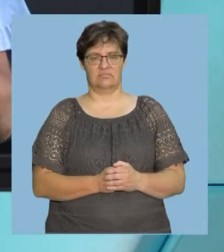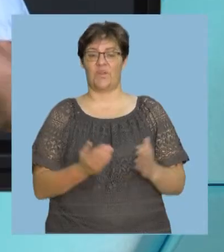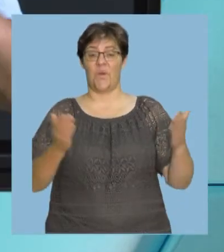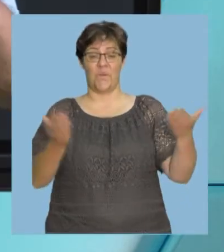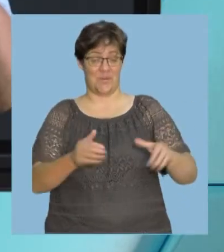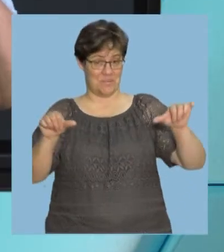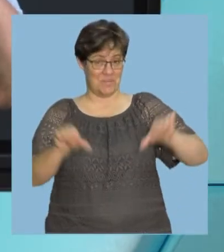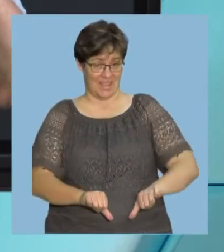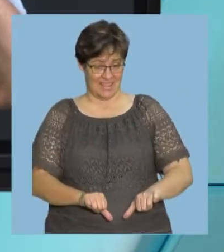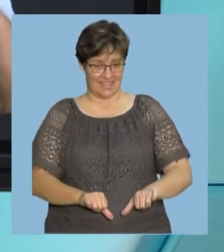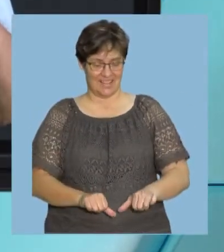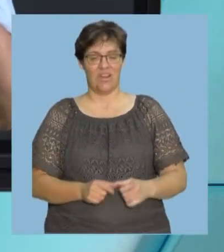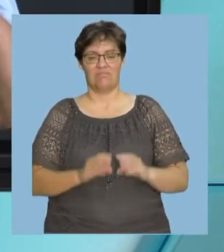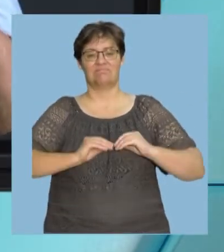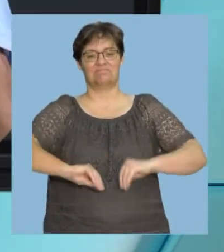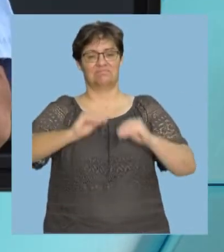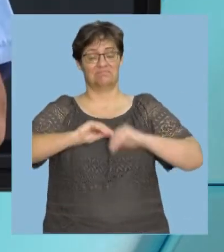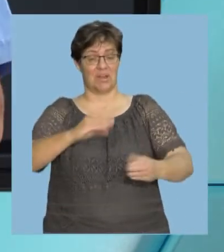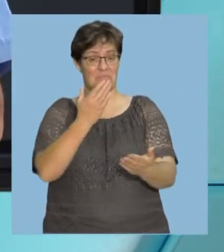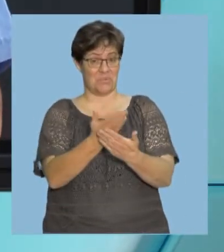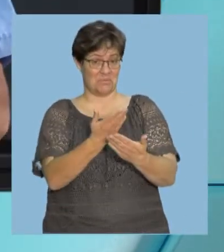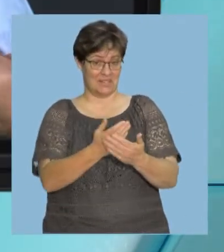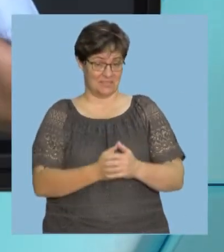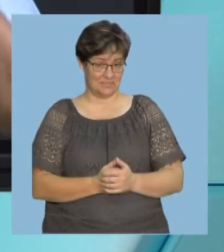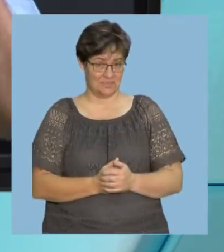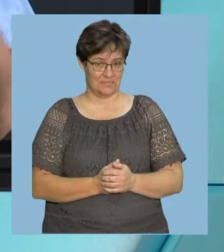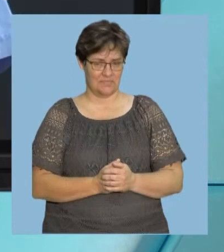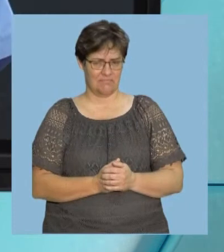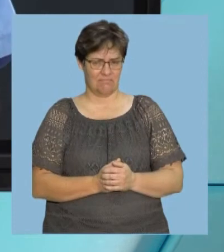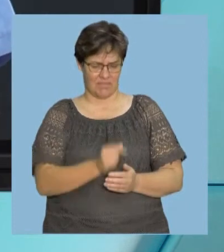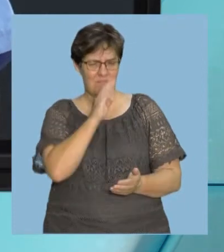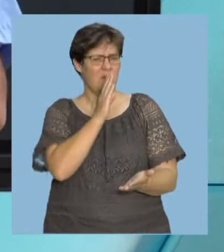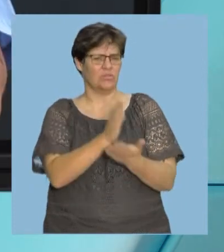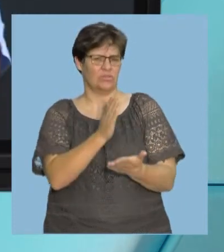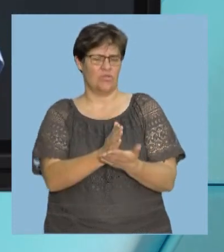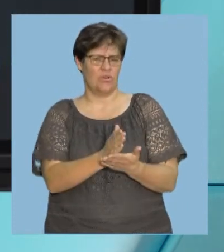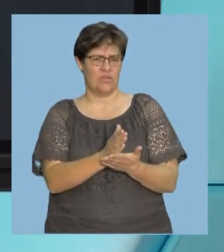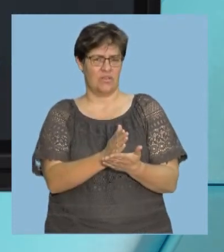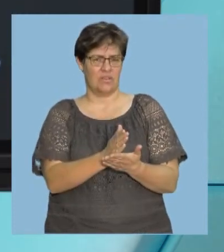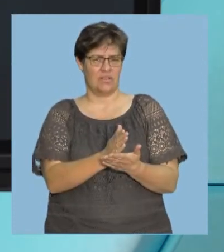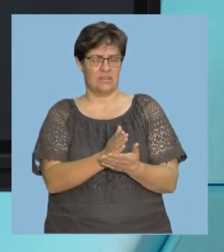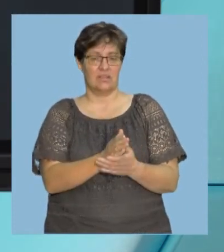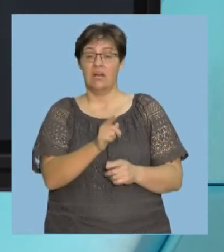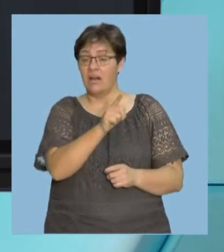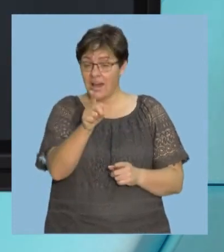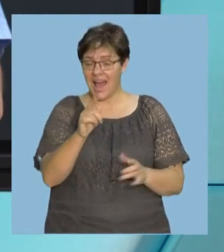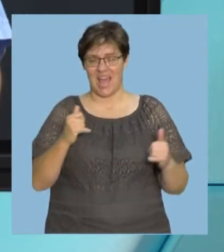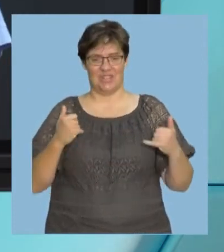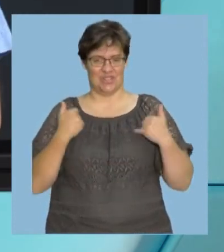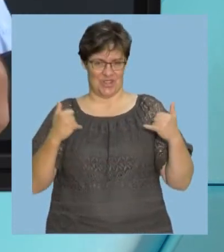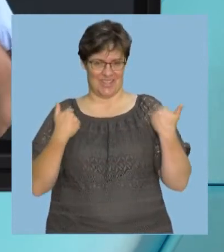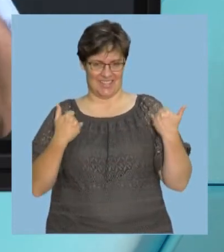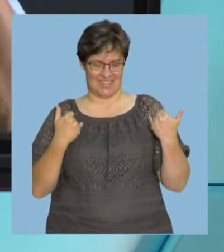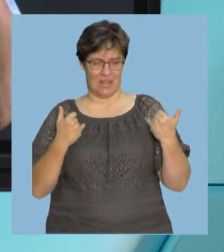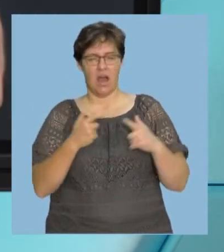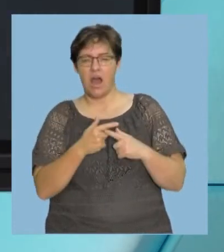Welcome back to our lesson on probability. Now, I'm sure that you are enjoying the